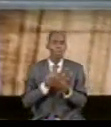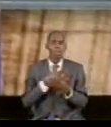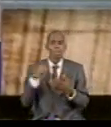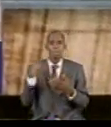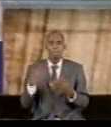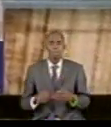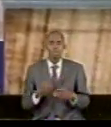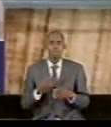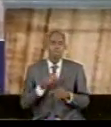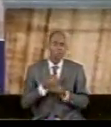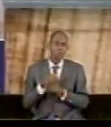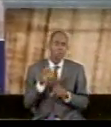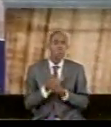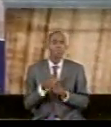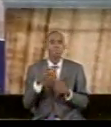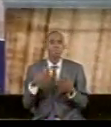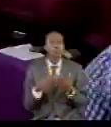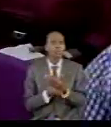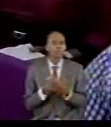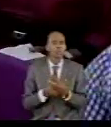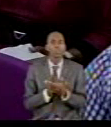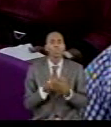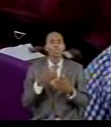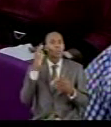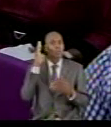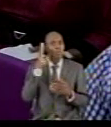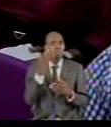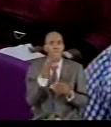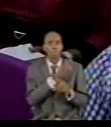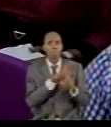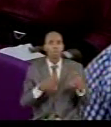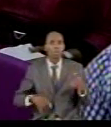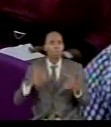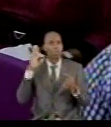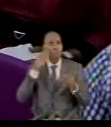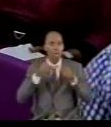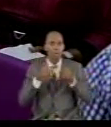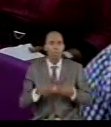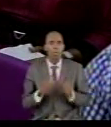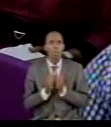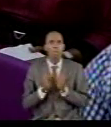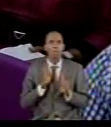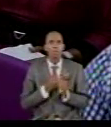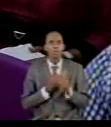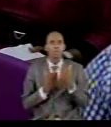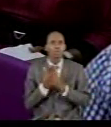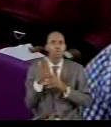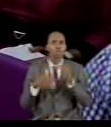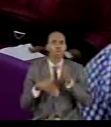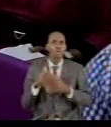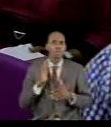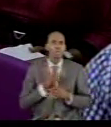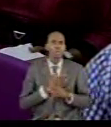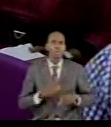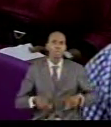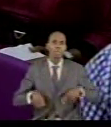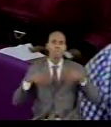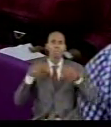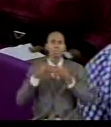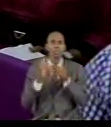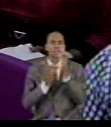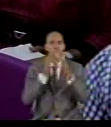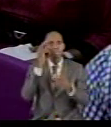the sufficient gospel of the Lord will abide with us throughout our lives in Jesus'